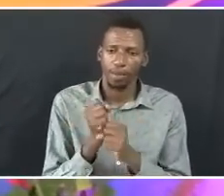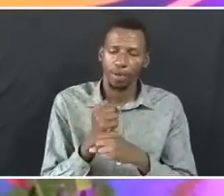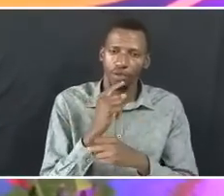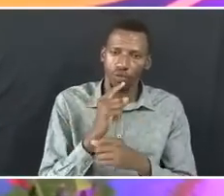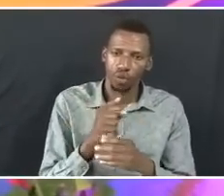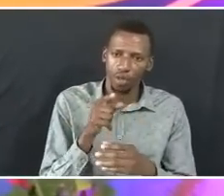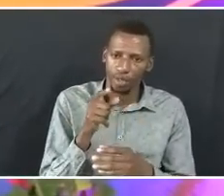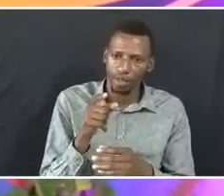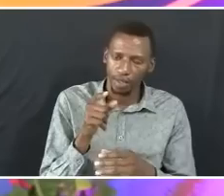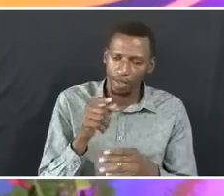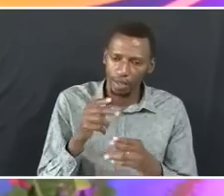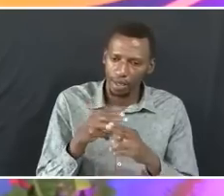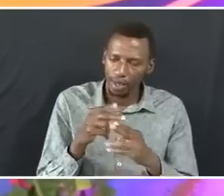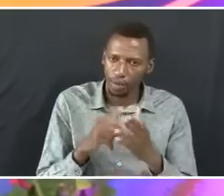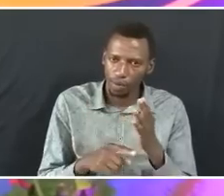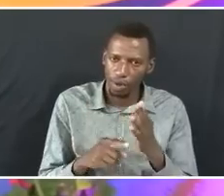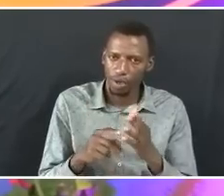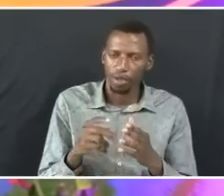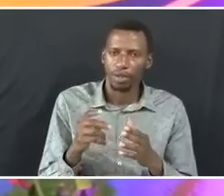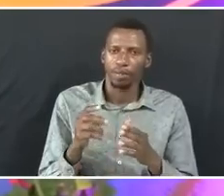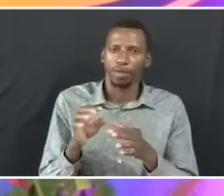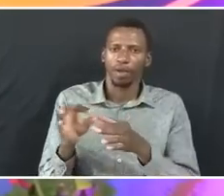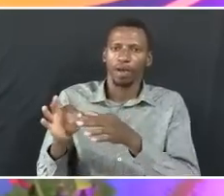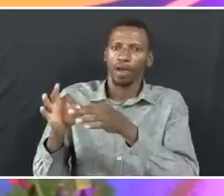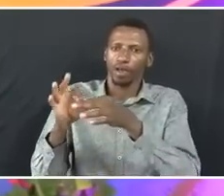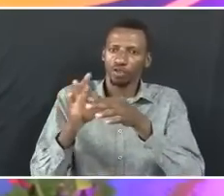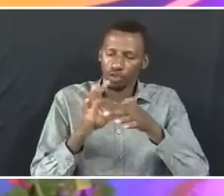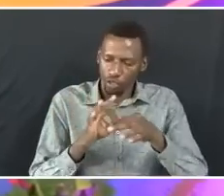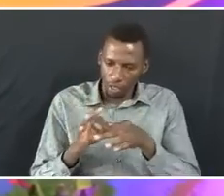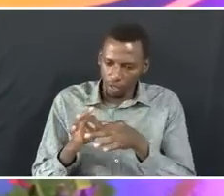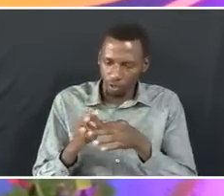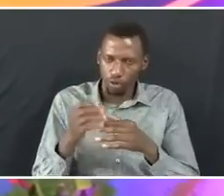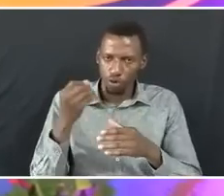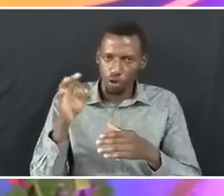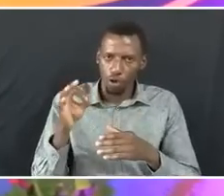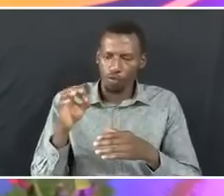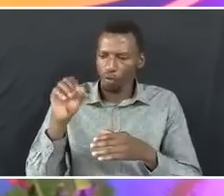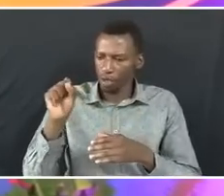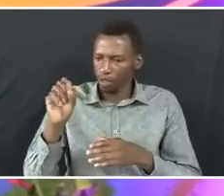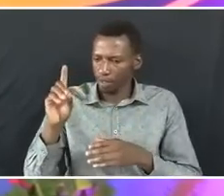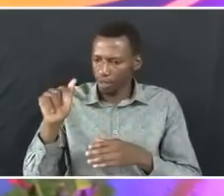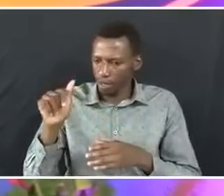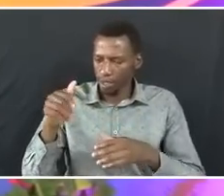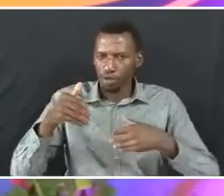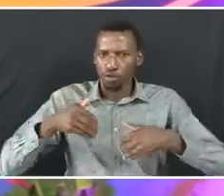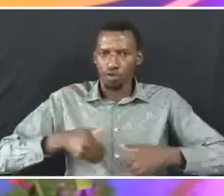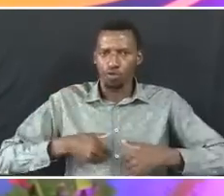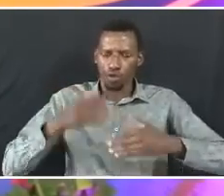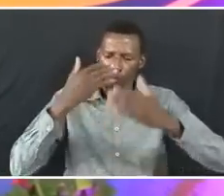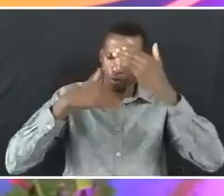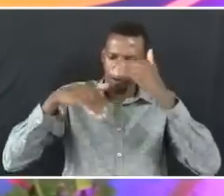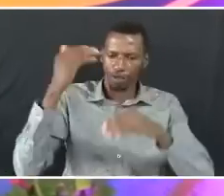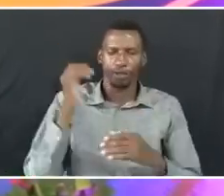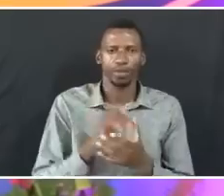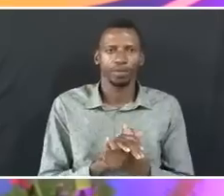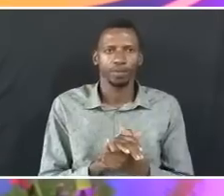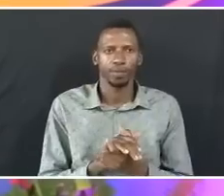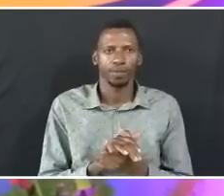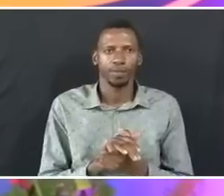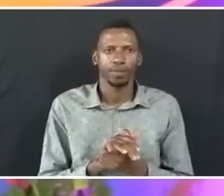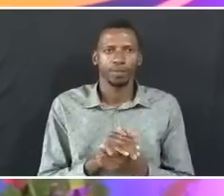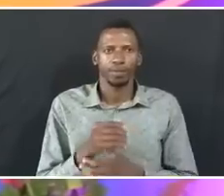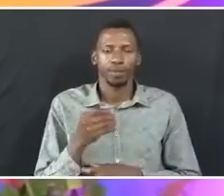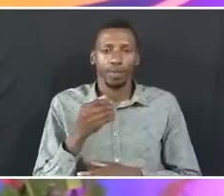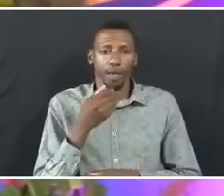of Adventist Youth Professionals, you can forget about the women. But the men in that